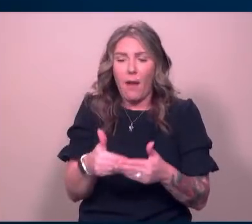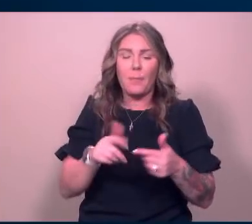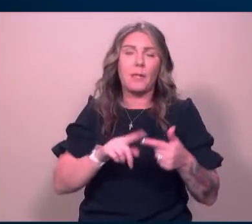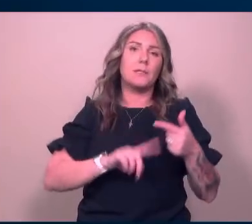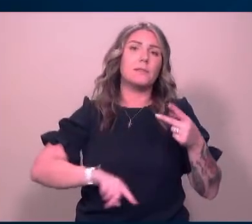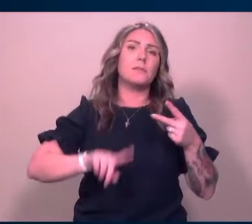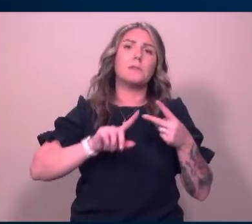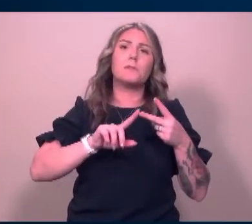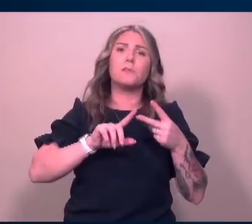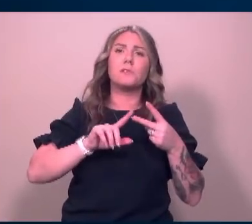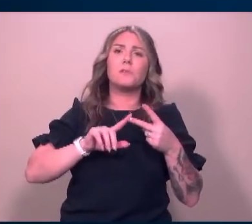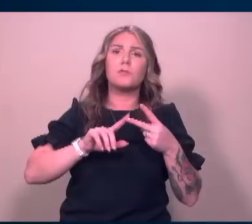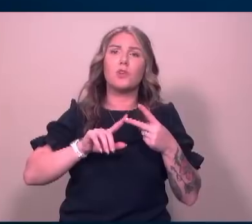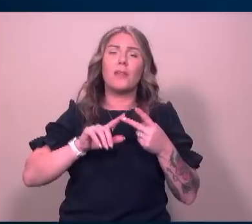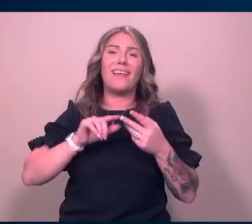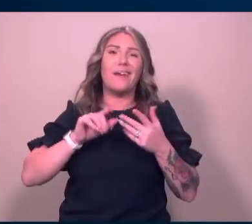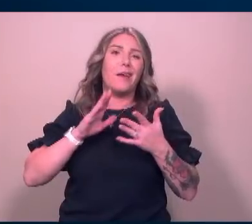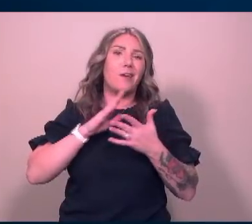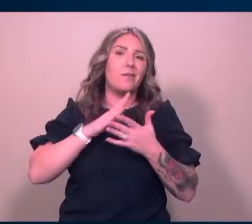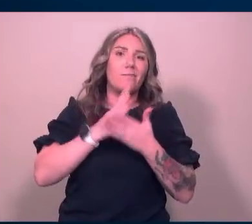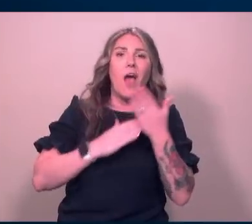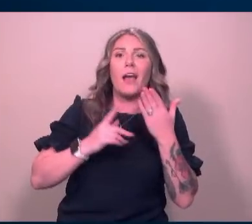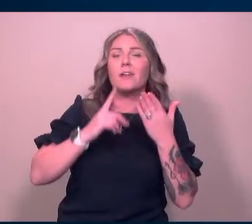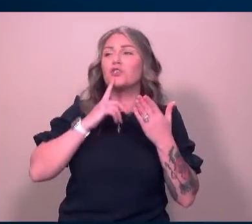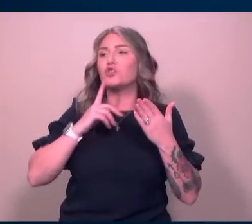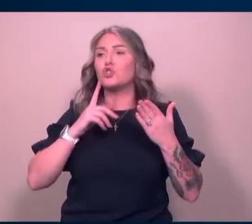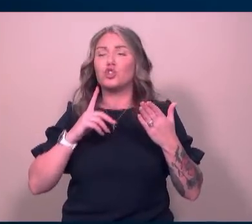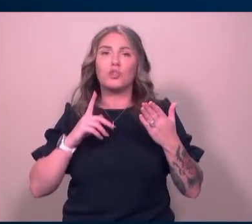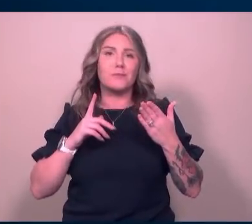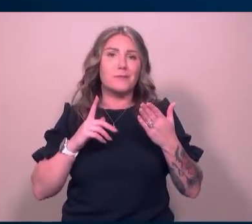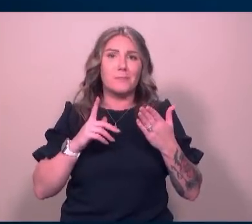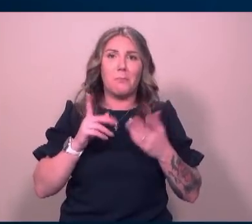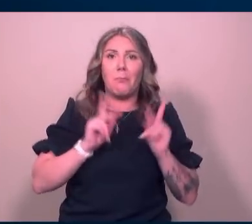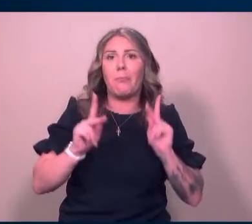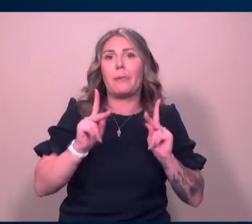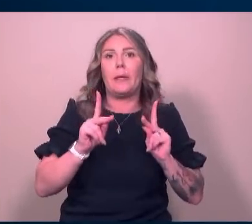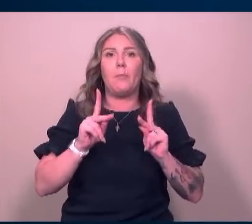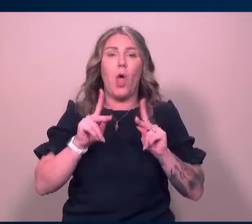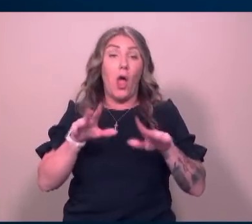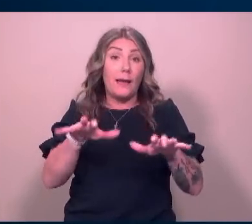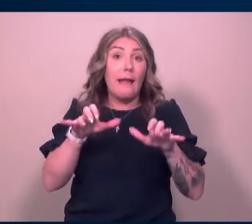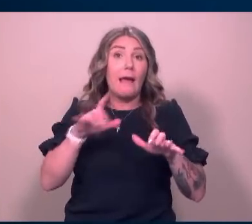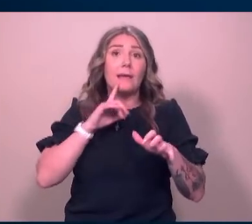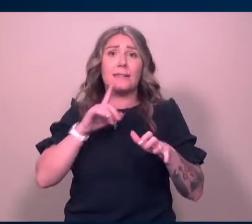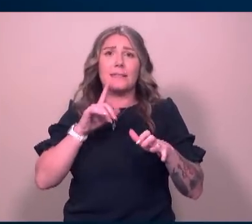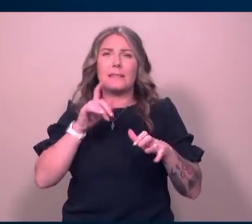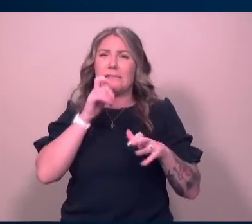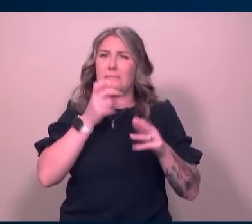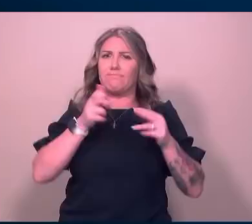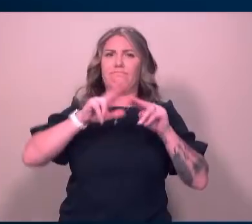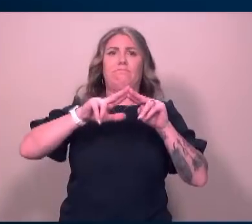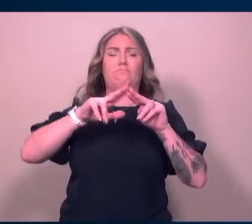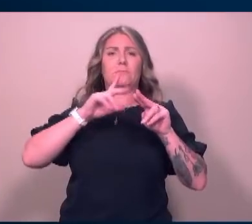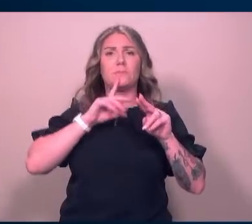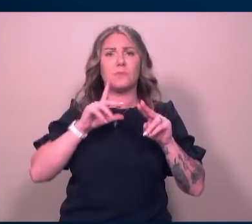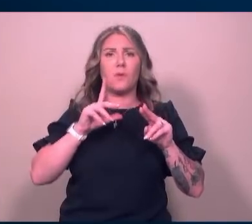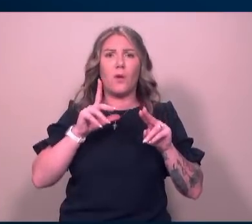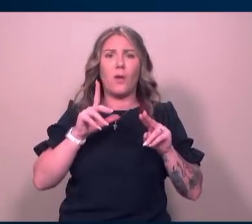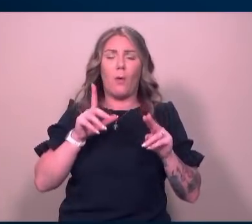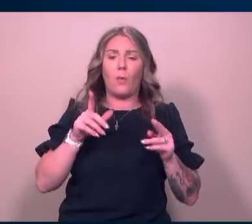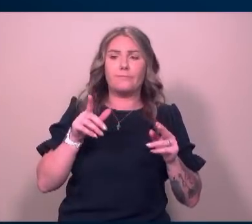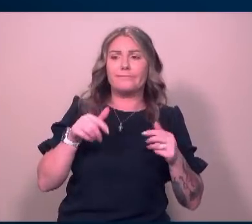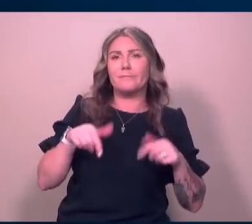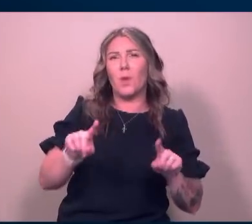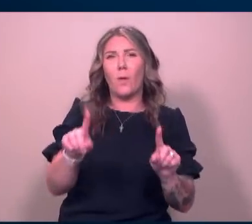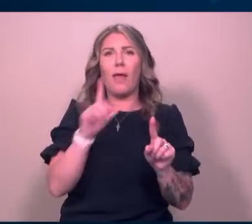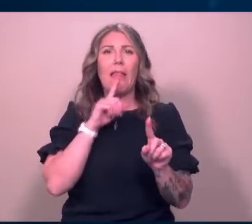also the fractures on ice that people get, neither of those have really peaked the way that they do around this time of the